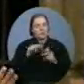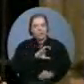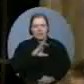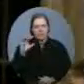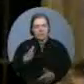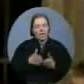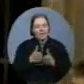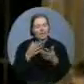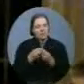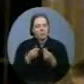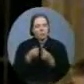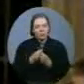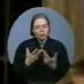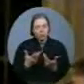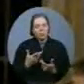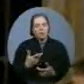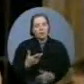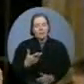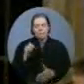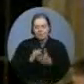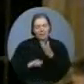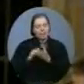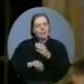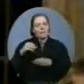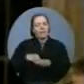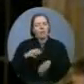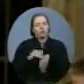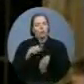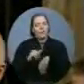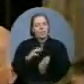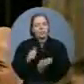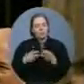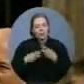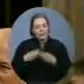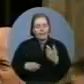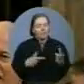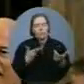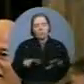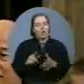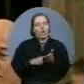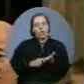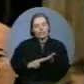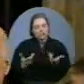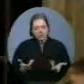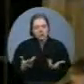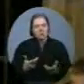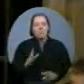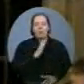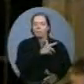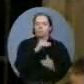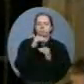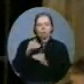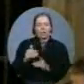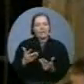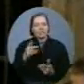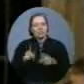he's perfectly happy to defend people who run a pension plan that loses $24 billion and give themselves millions of